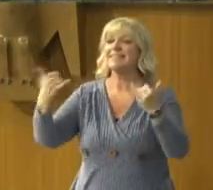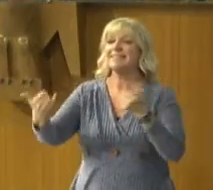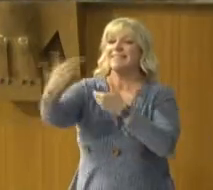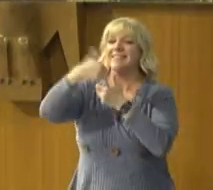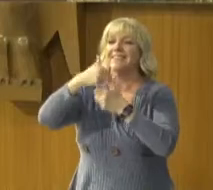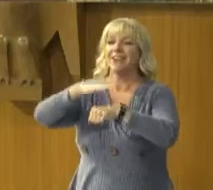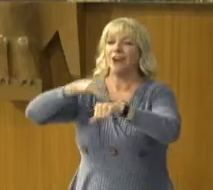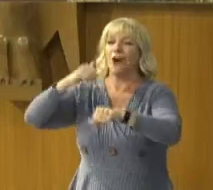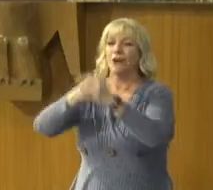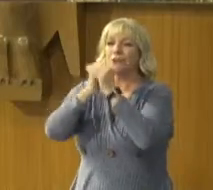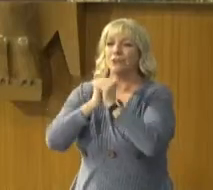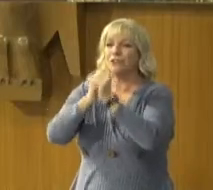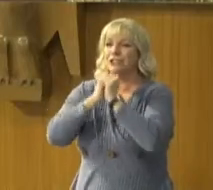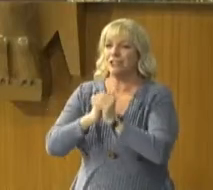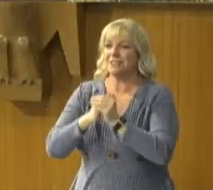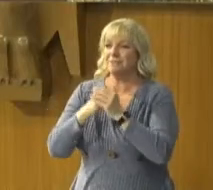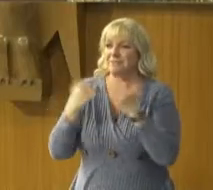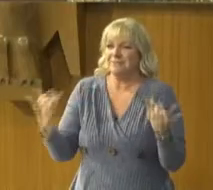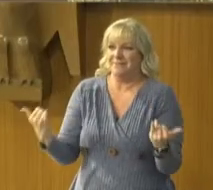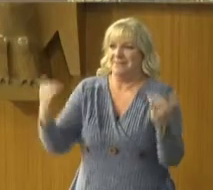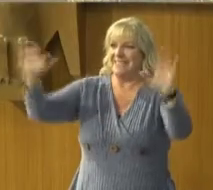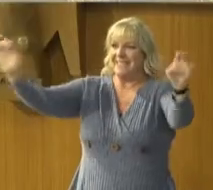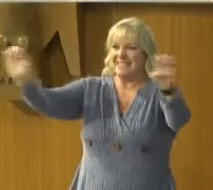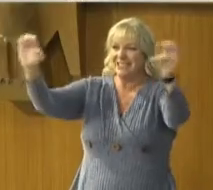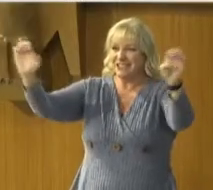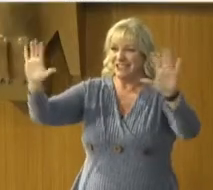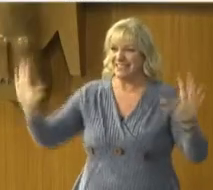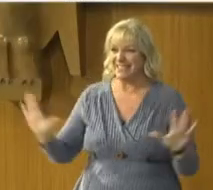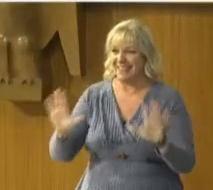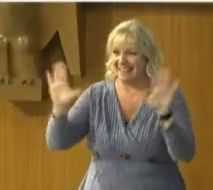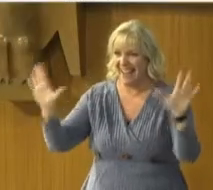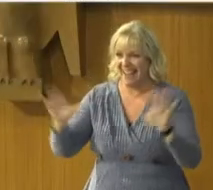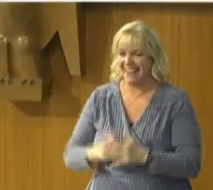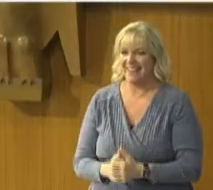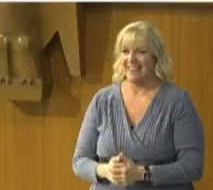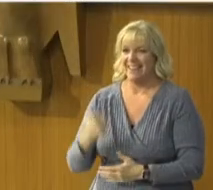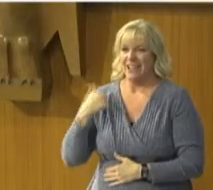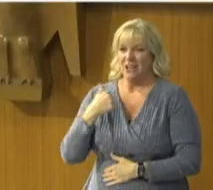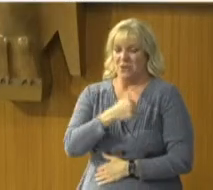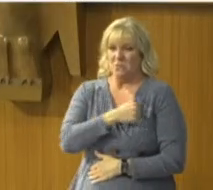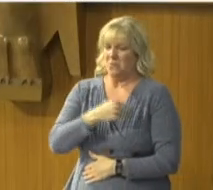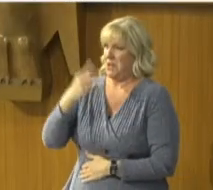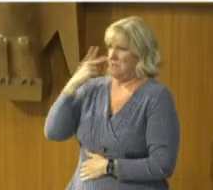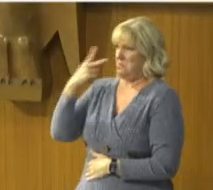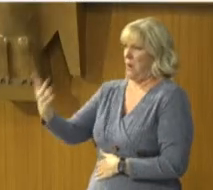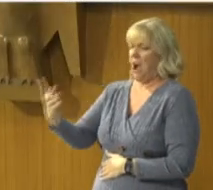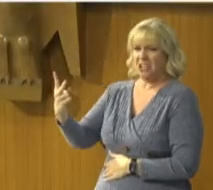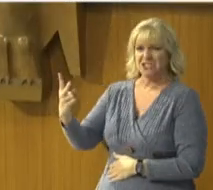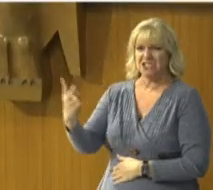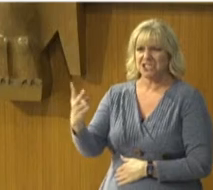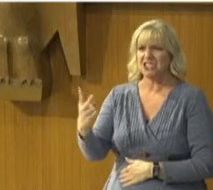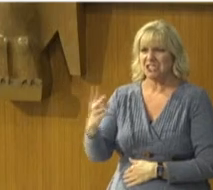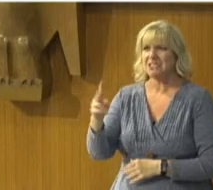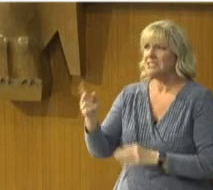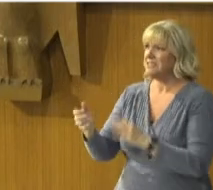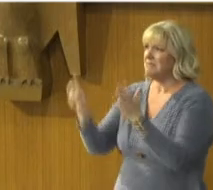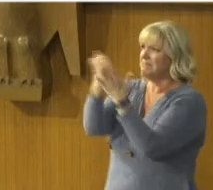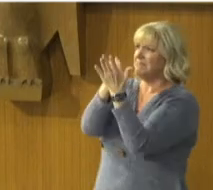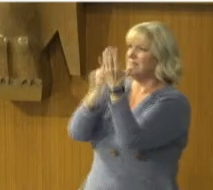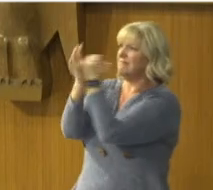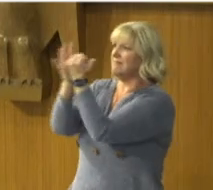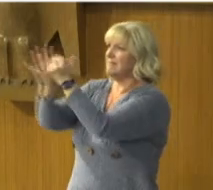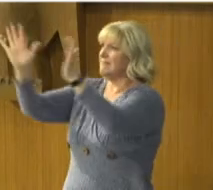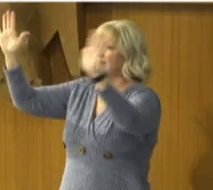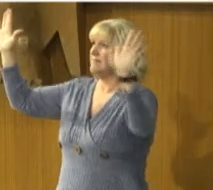to worship on this Easter Sunday. We watched them nail him to the cross, but that